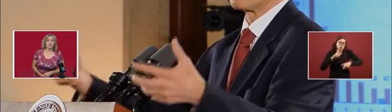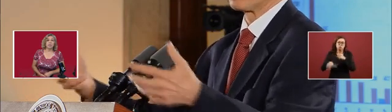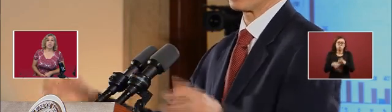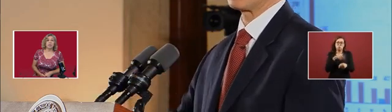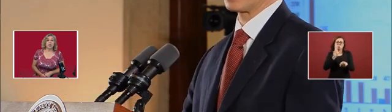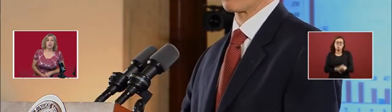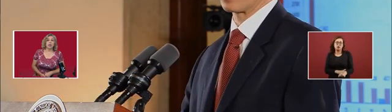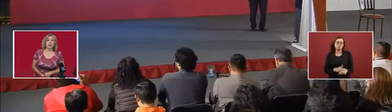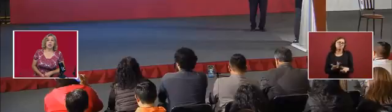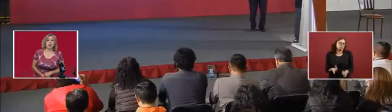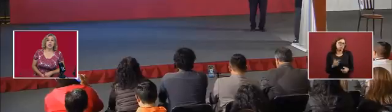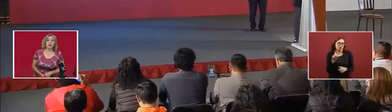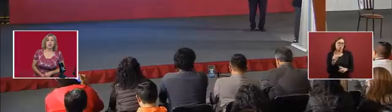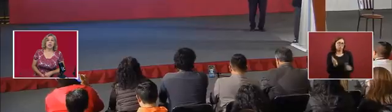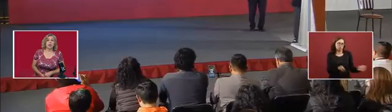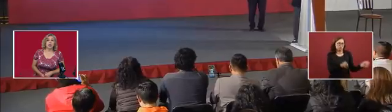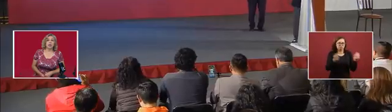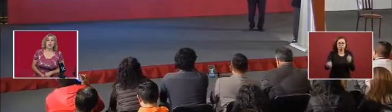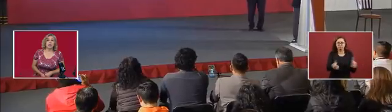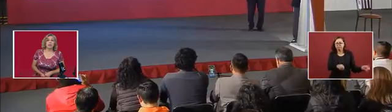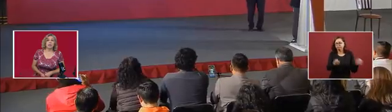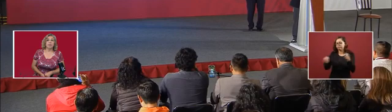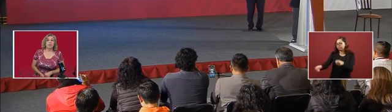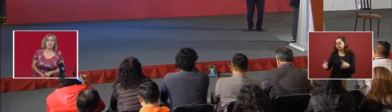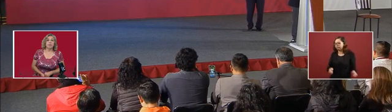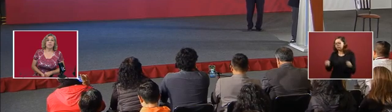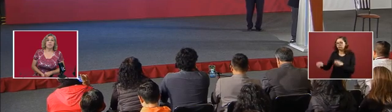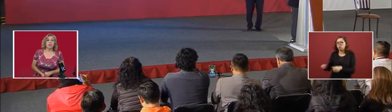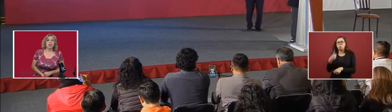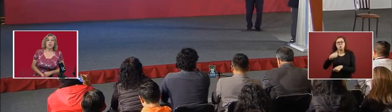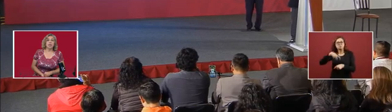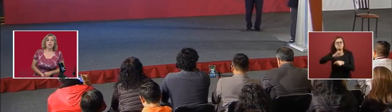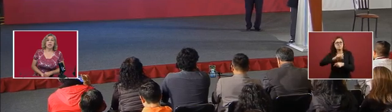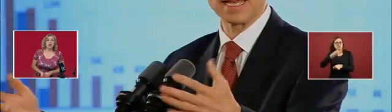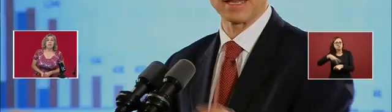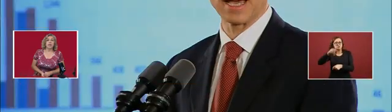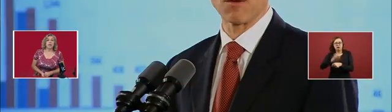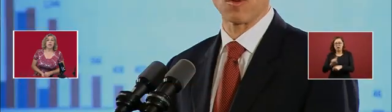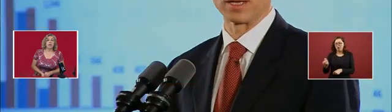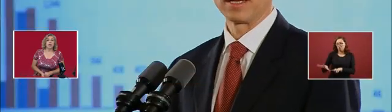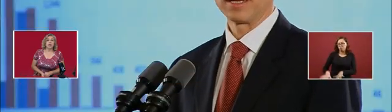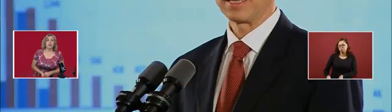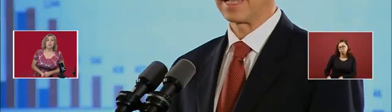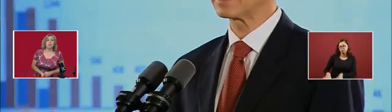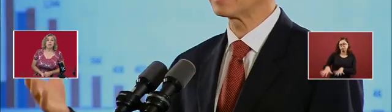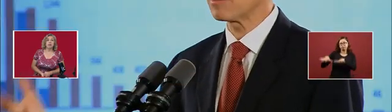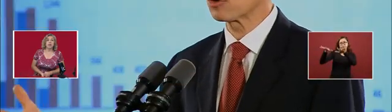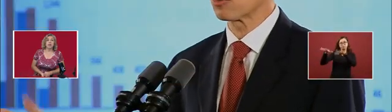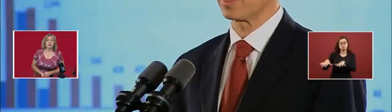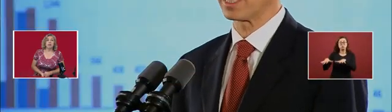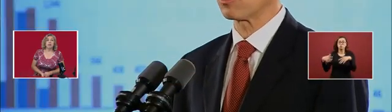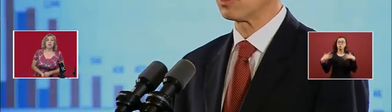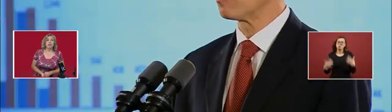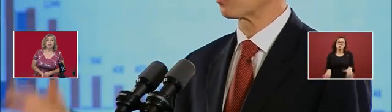dungeons or basements and in different zones and public